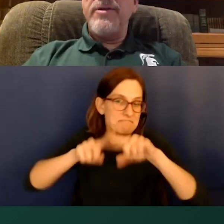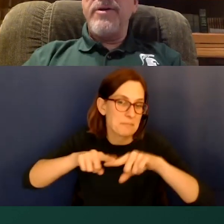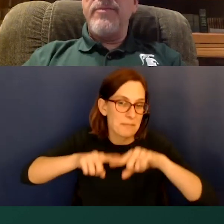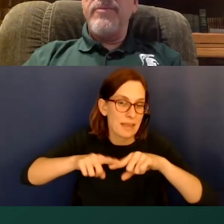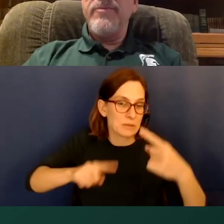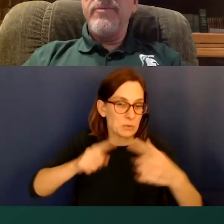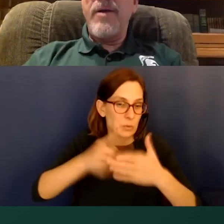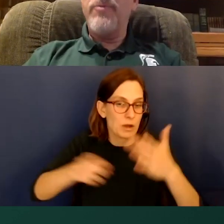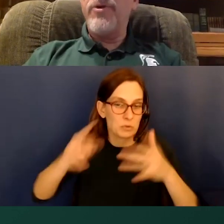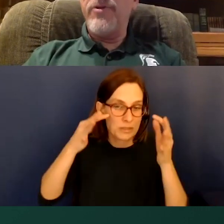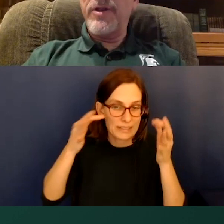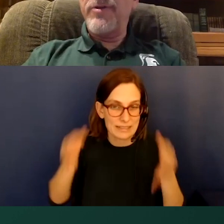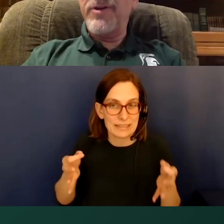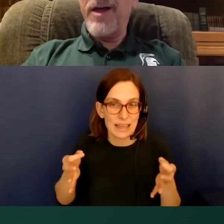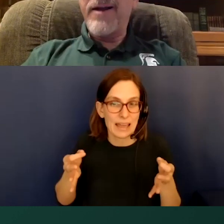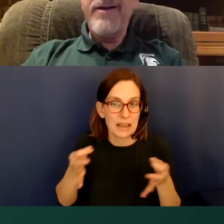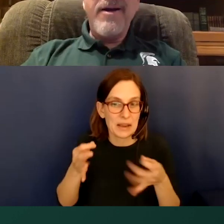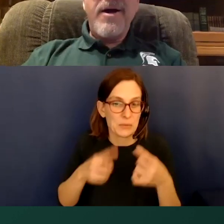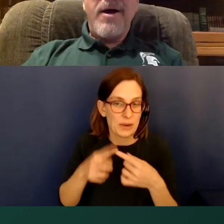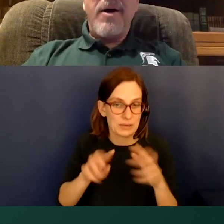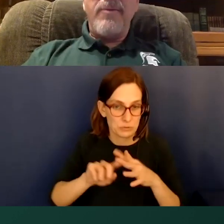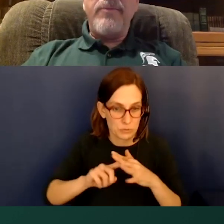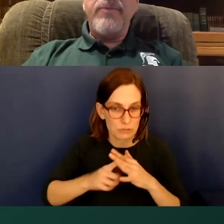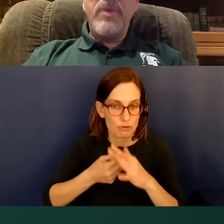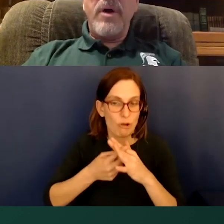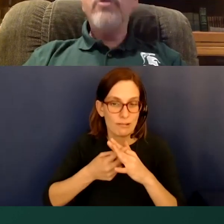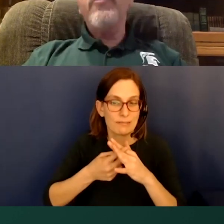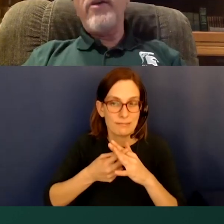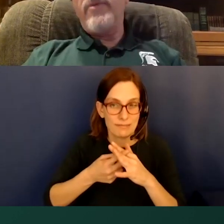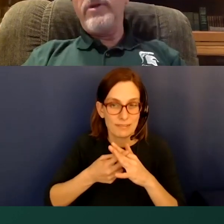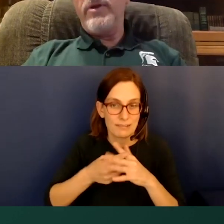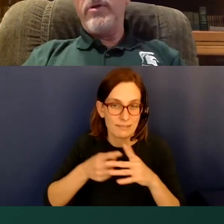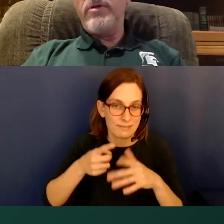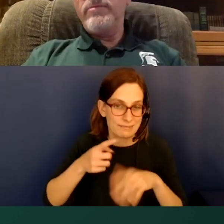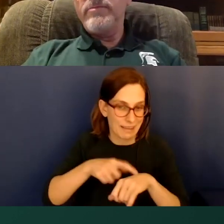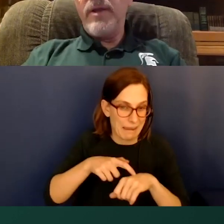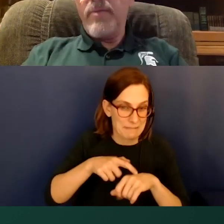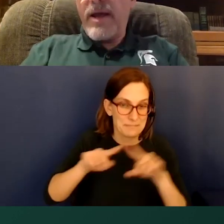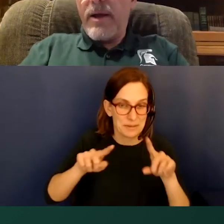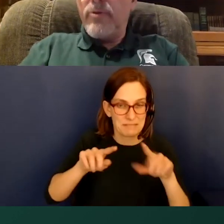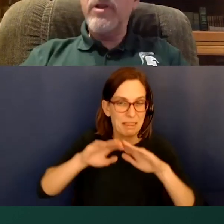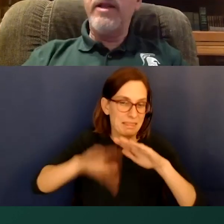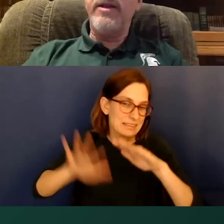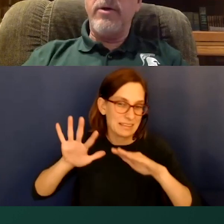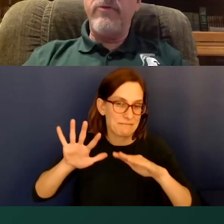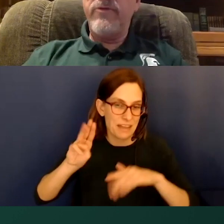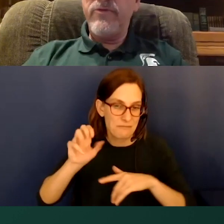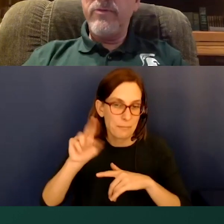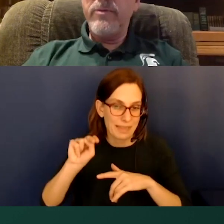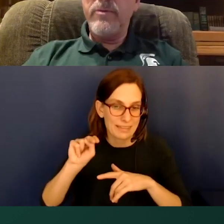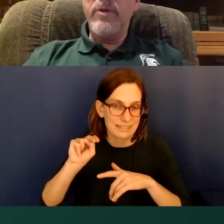decide at what point you start the clock. Under 5 billion years is my understanding